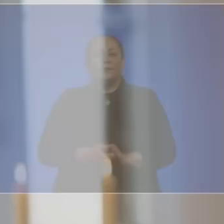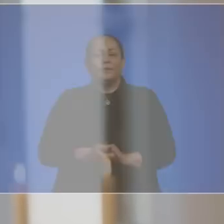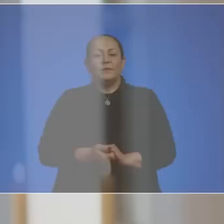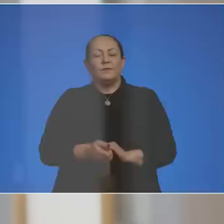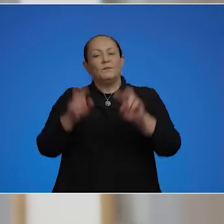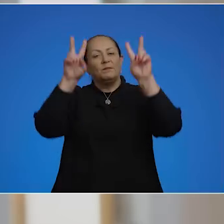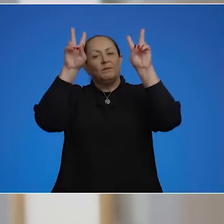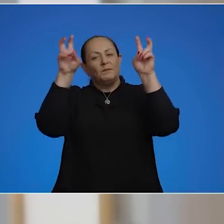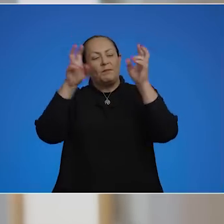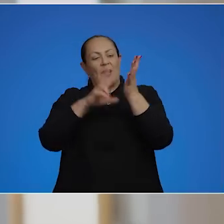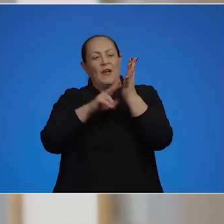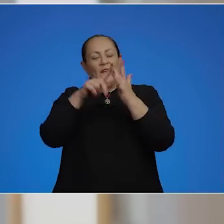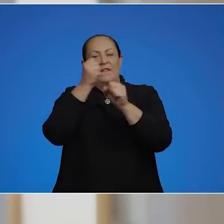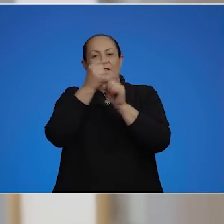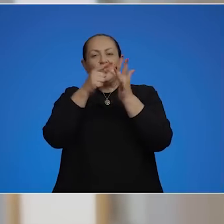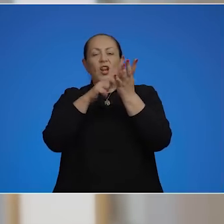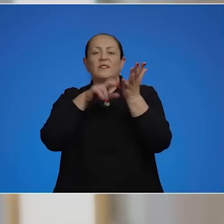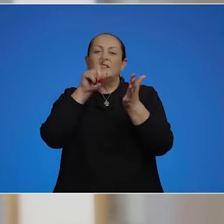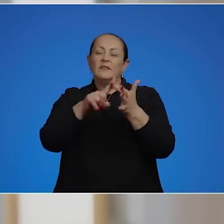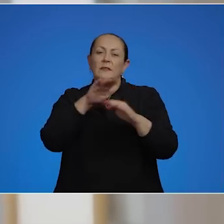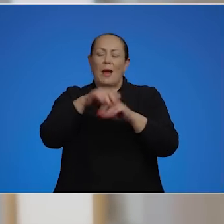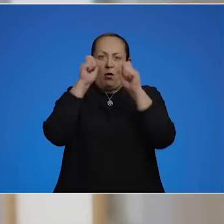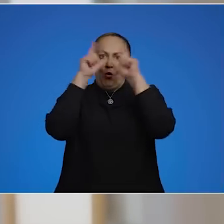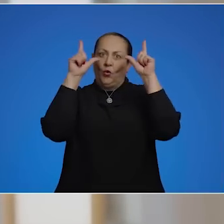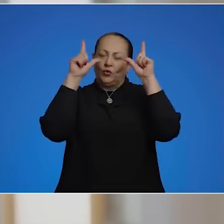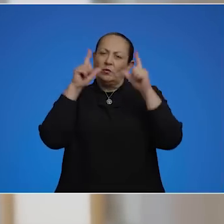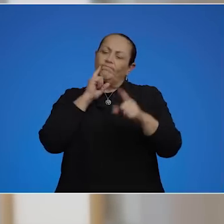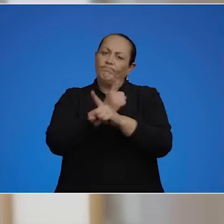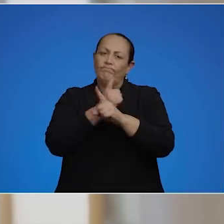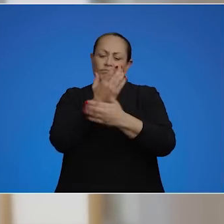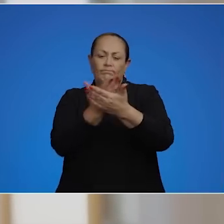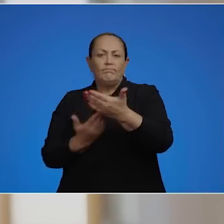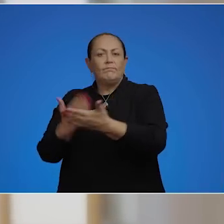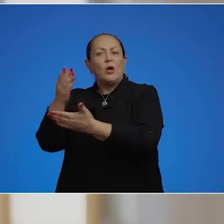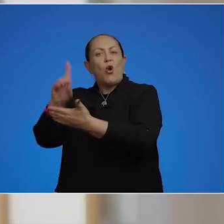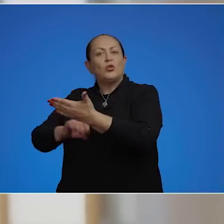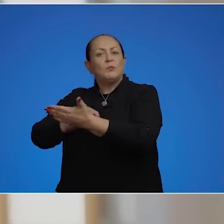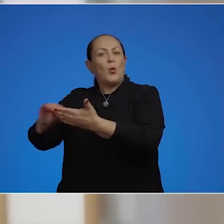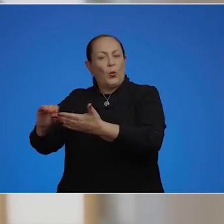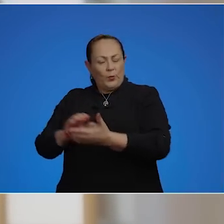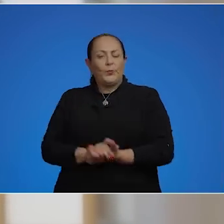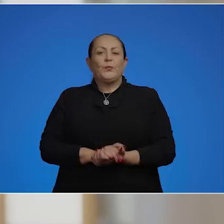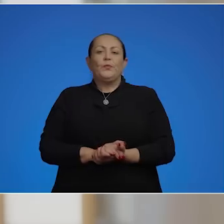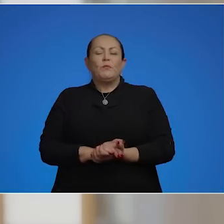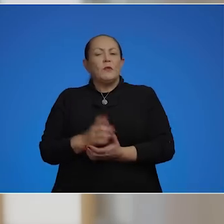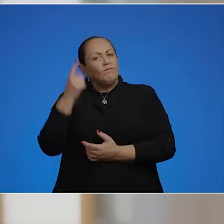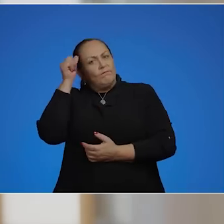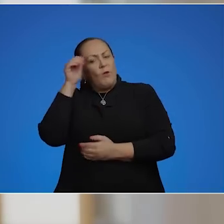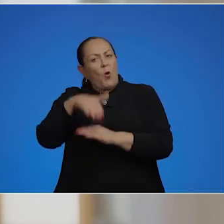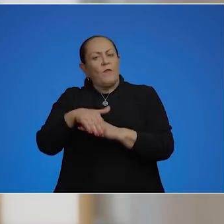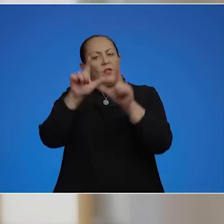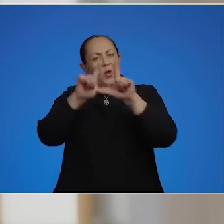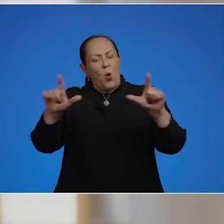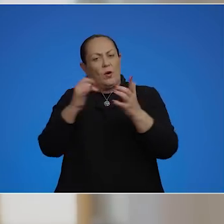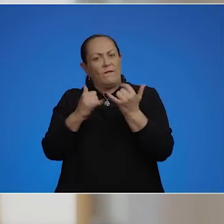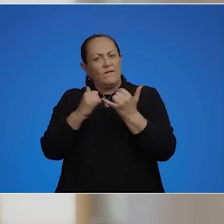The theme of vigilance is one that we hear about quite often in the Gospels, and when we hear how insistent our Lord